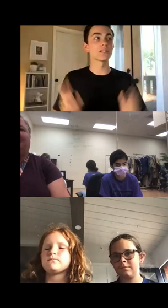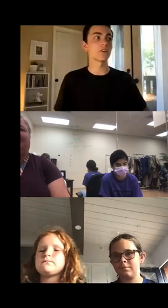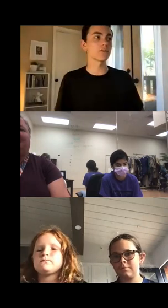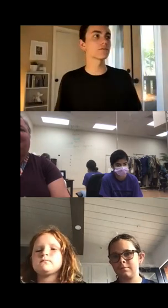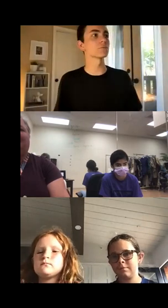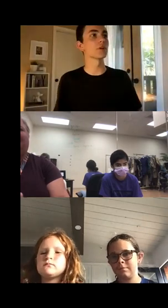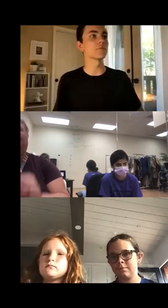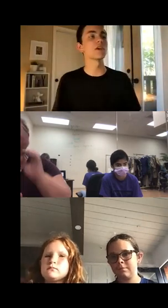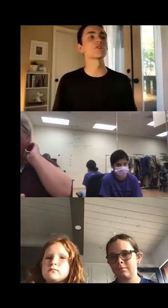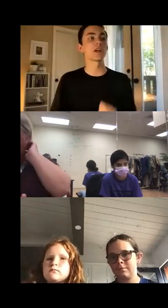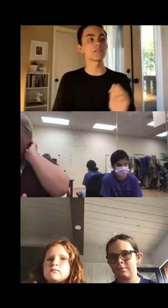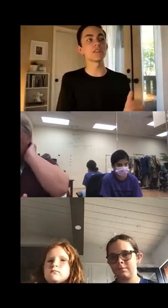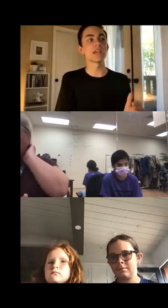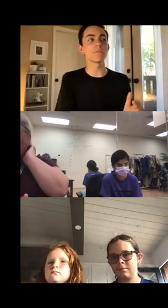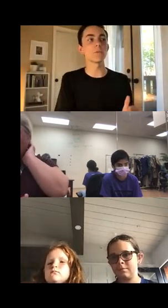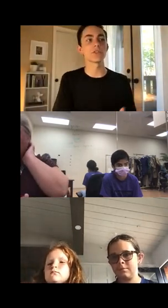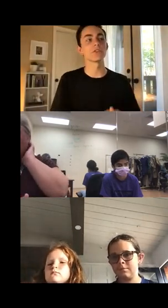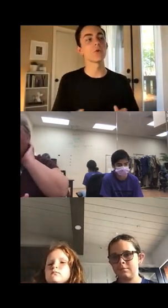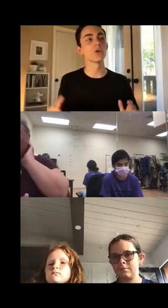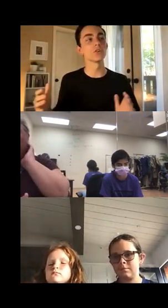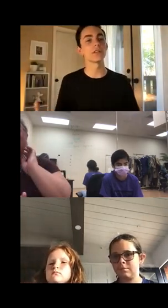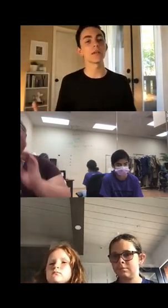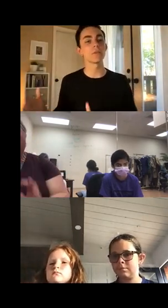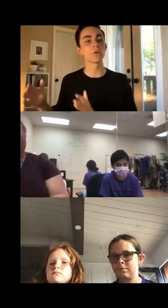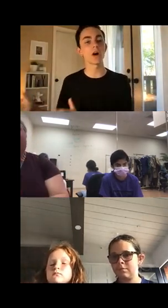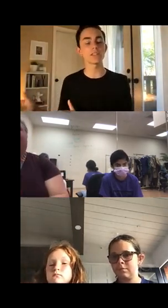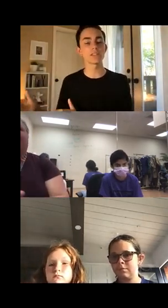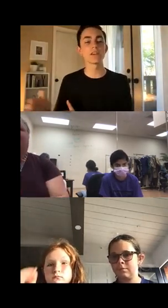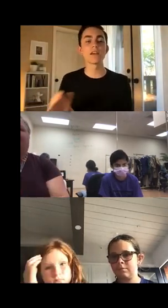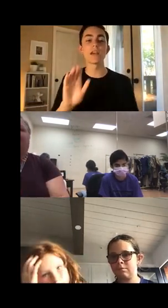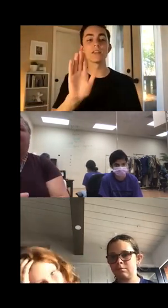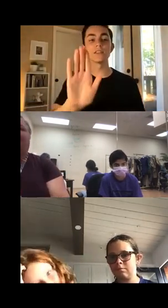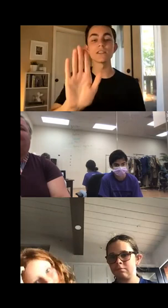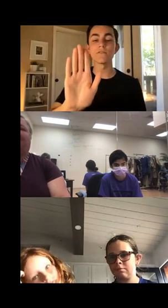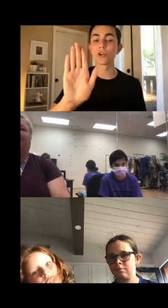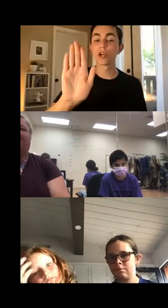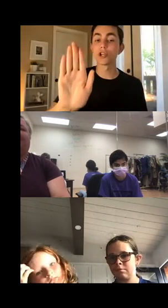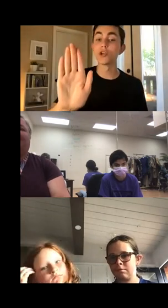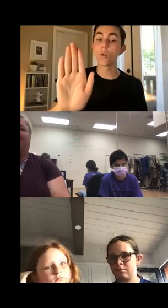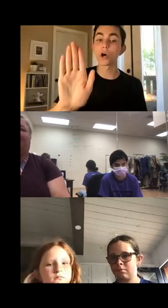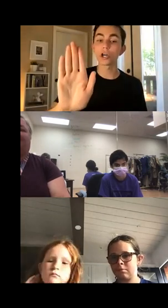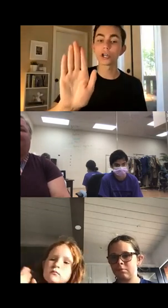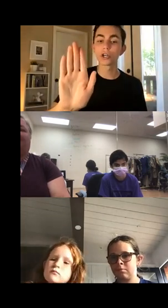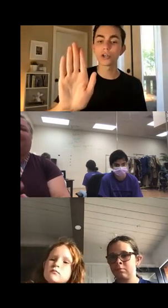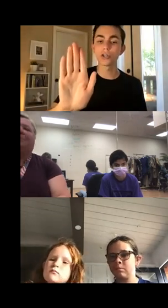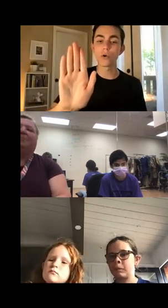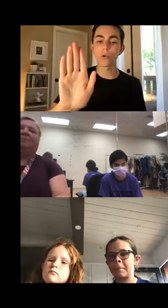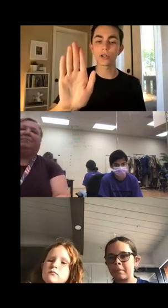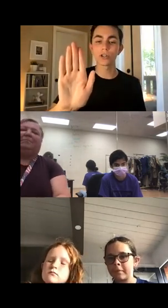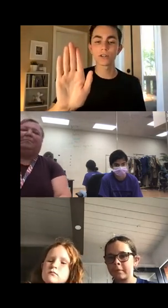to myself, right? So I'm going to ask for the name with your name, what? And this is the sign for your.